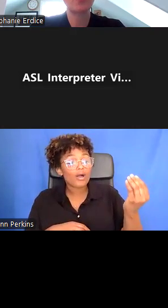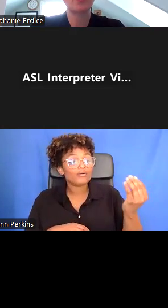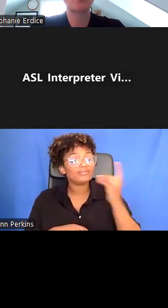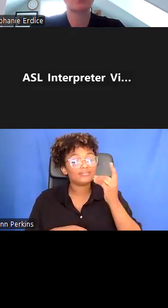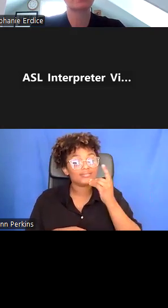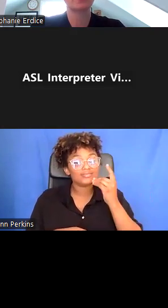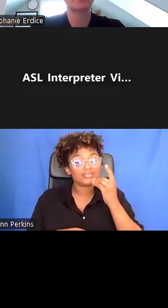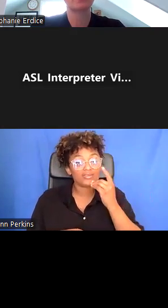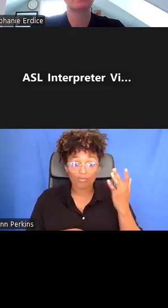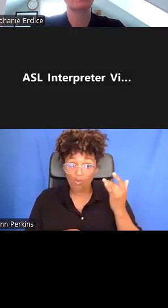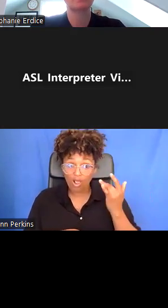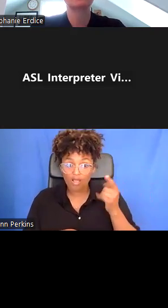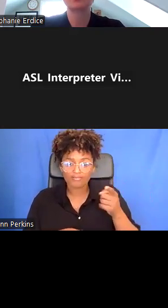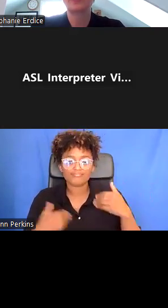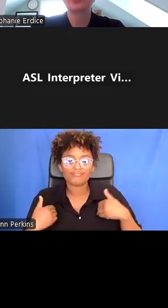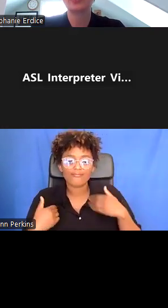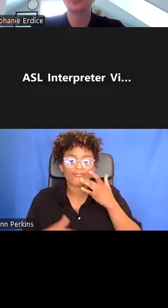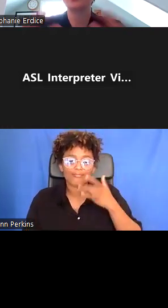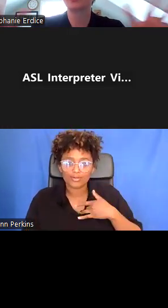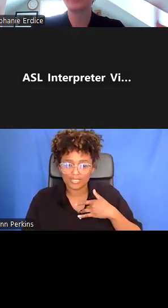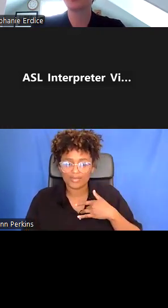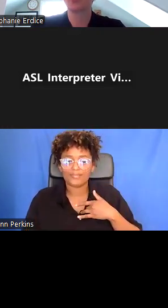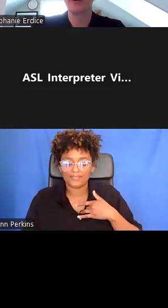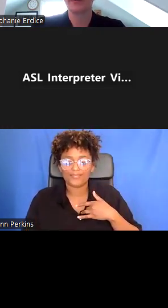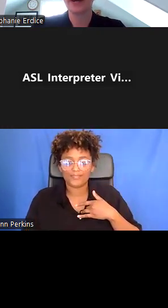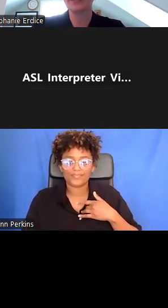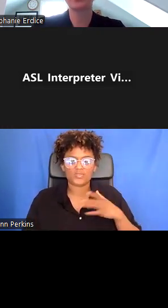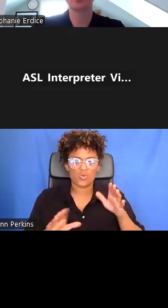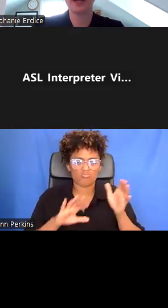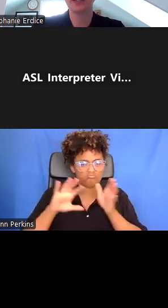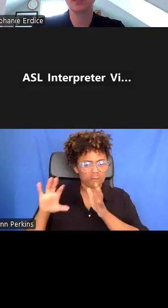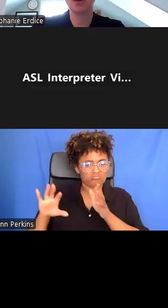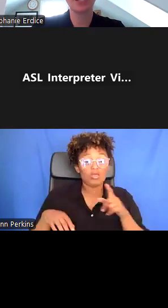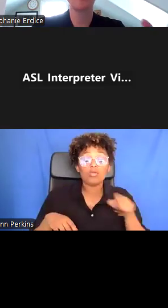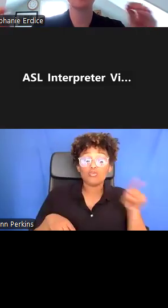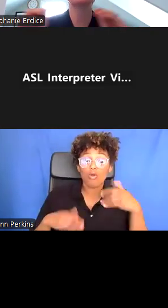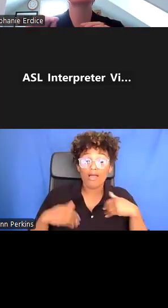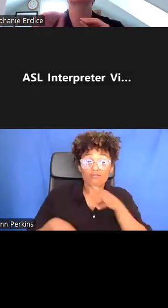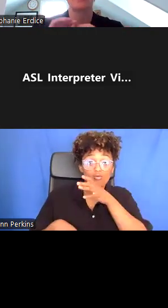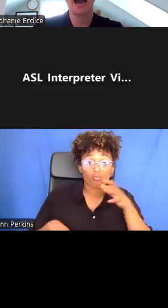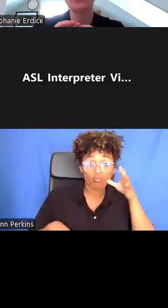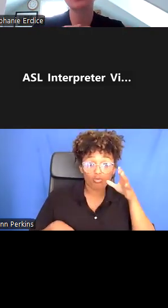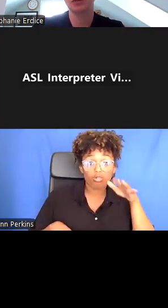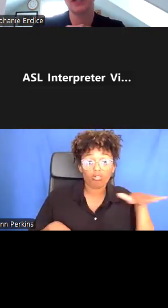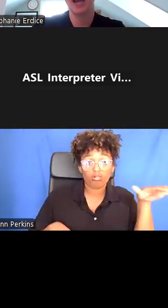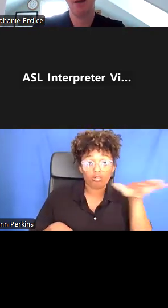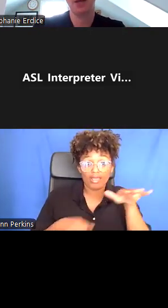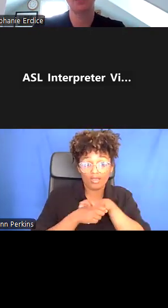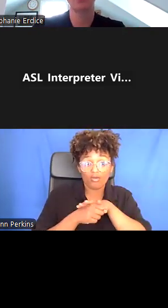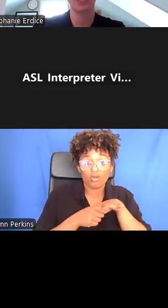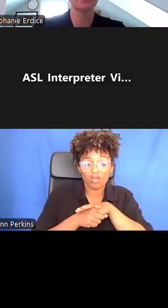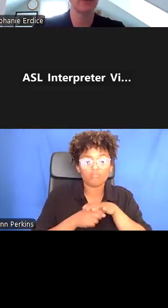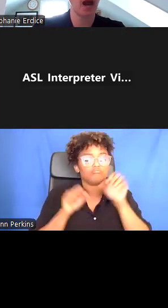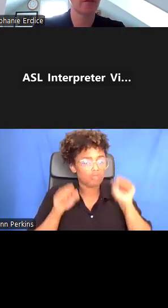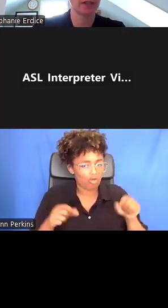of you that work in situations where you are in a rural area, like you're working in a small town, this could absolutely